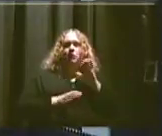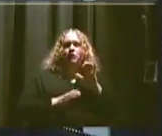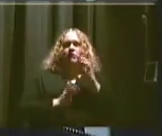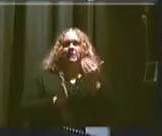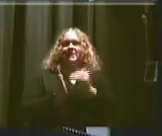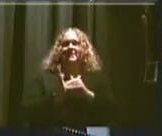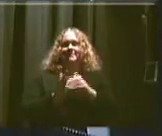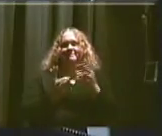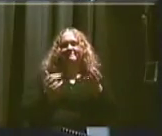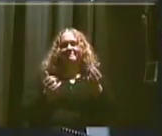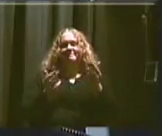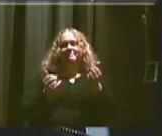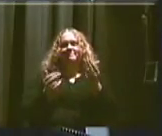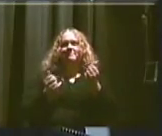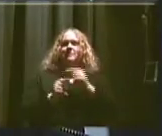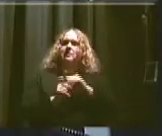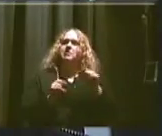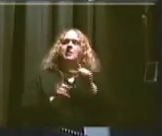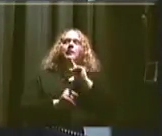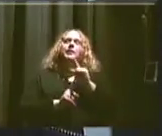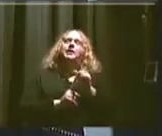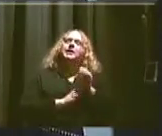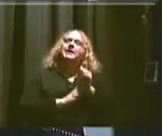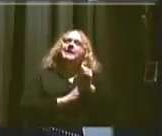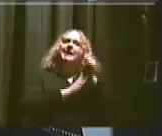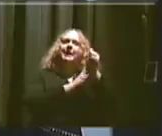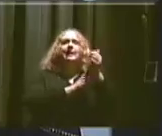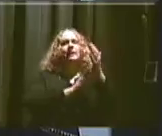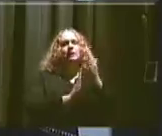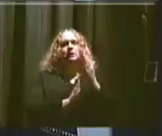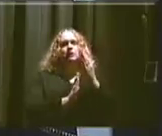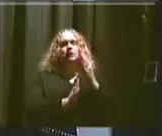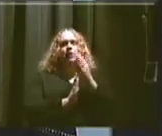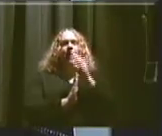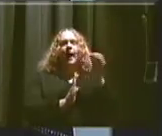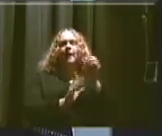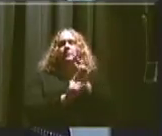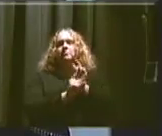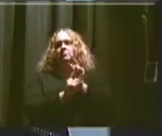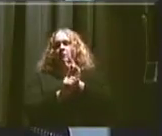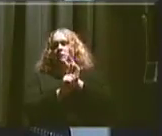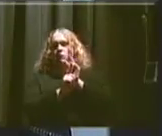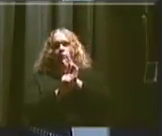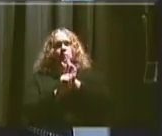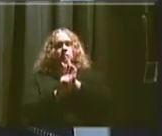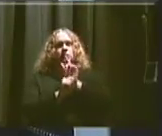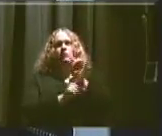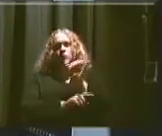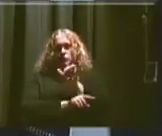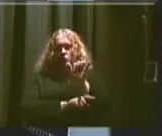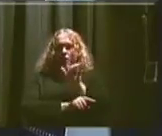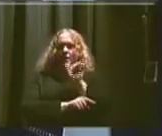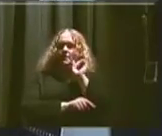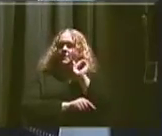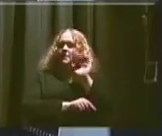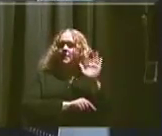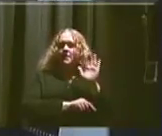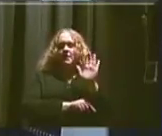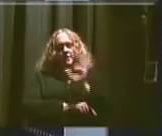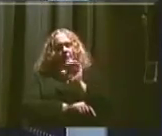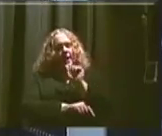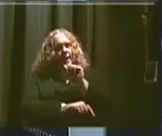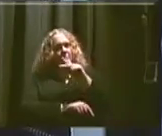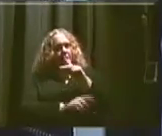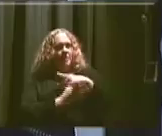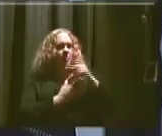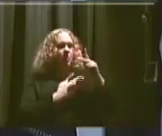leadership at both as a peer leader and as a mentor for our students. His AP work and program work